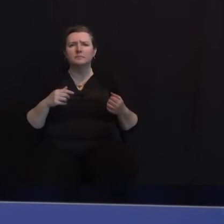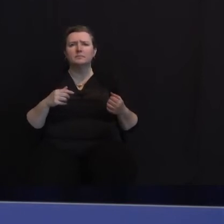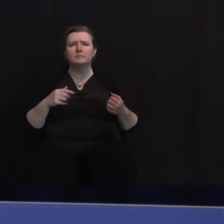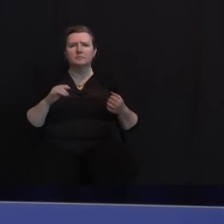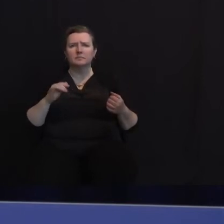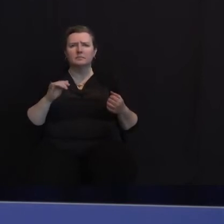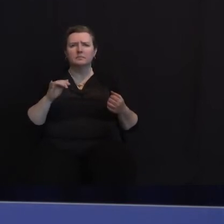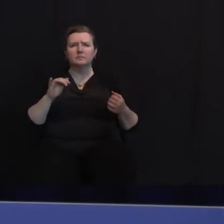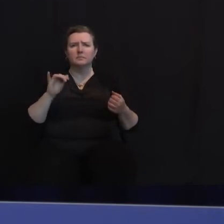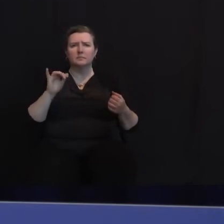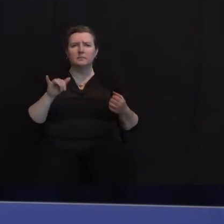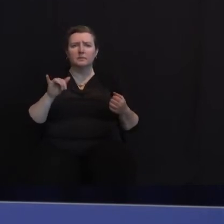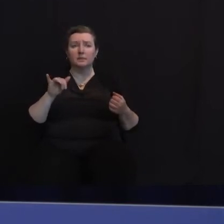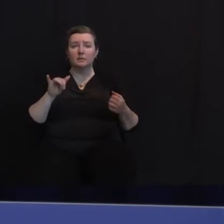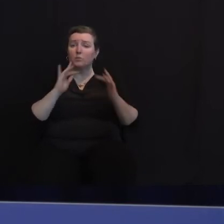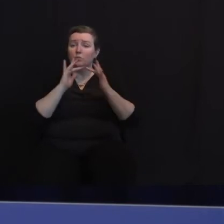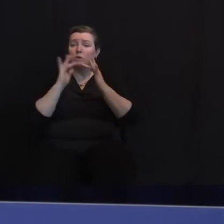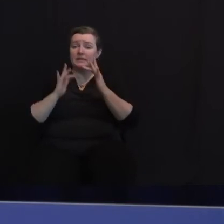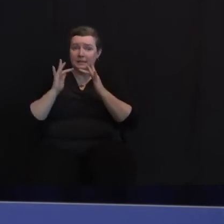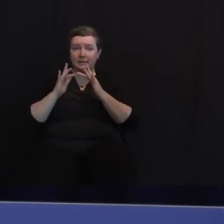page,